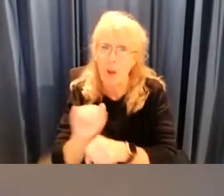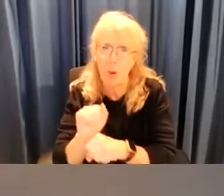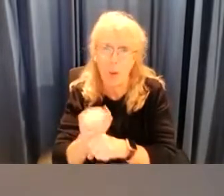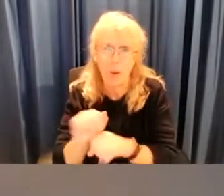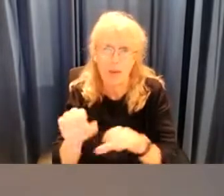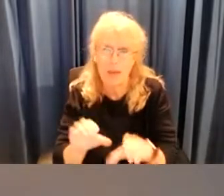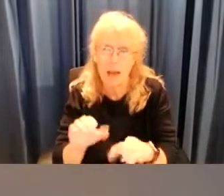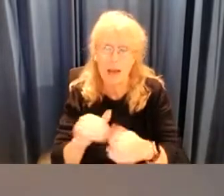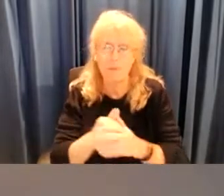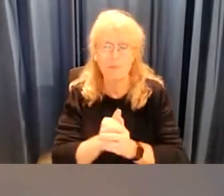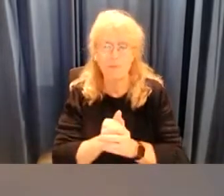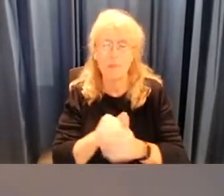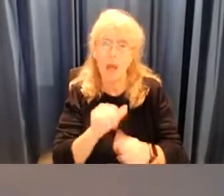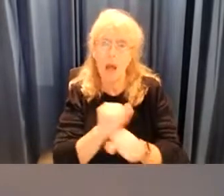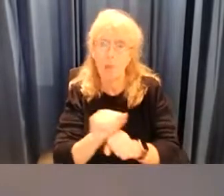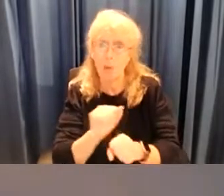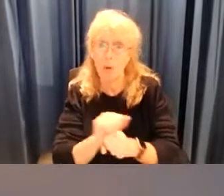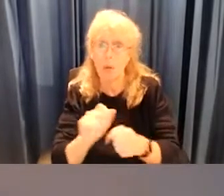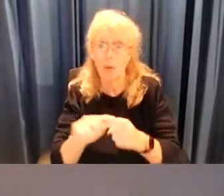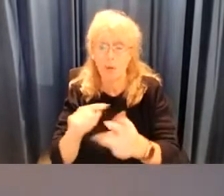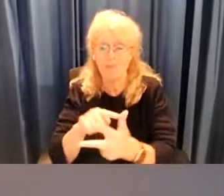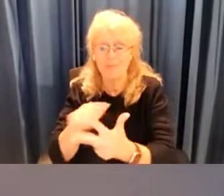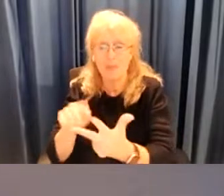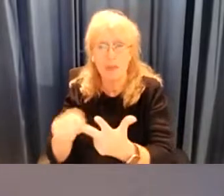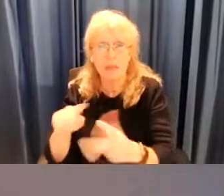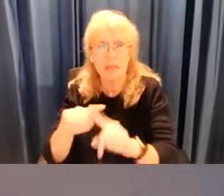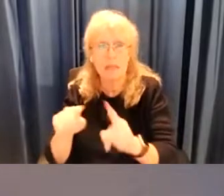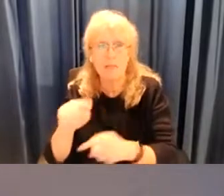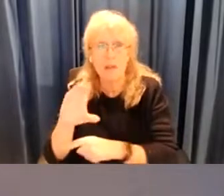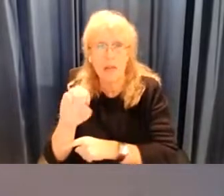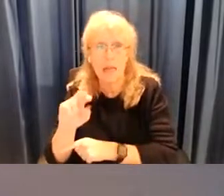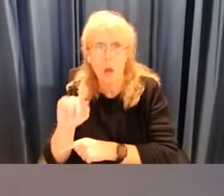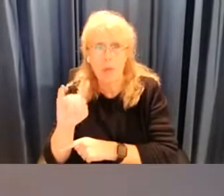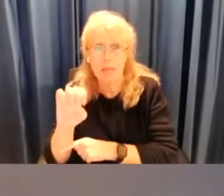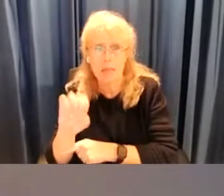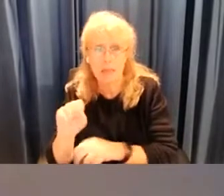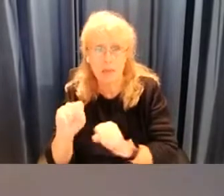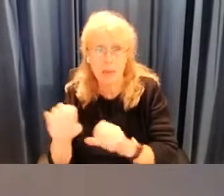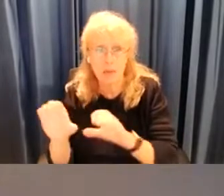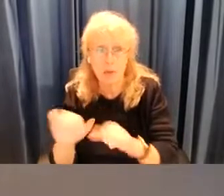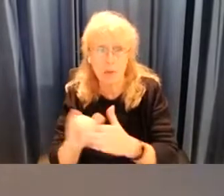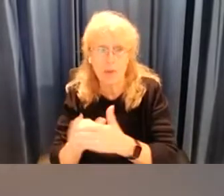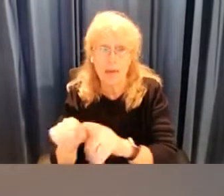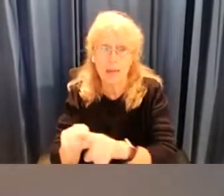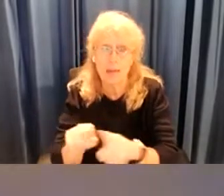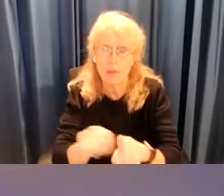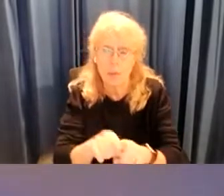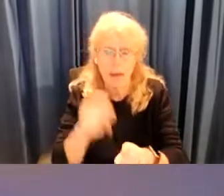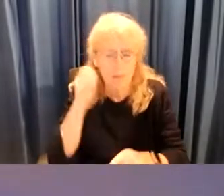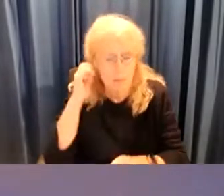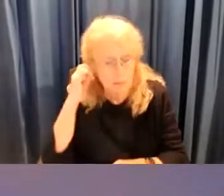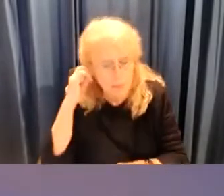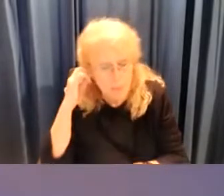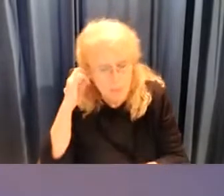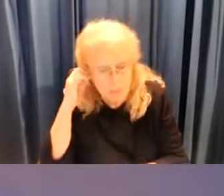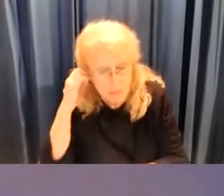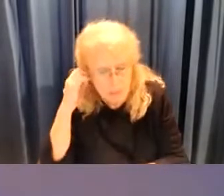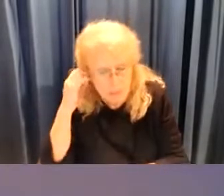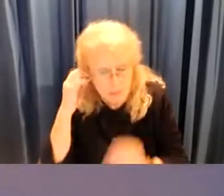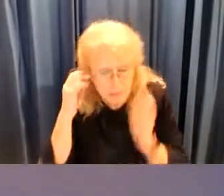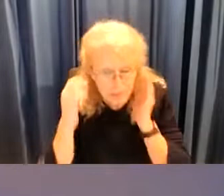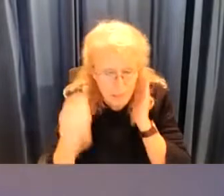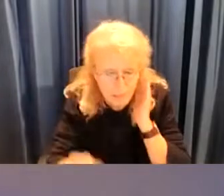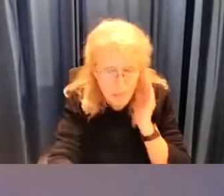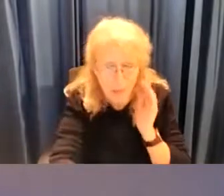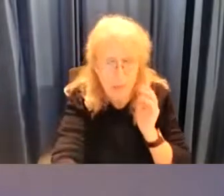County, Clatsop County, and Columbia County to do that as well. And so kind of stay tuned, I guess, for